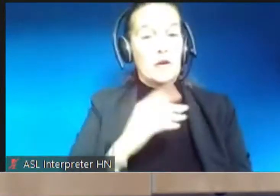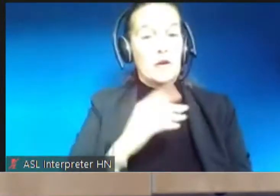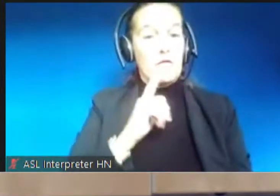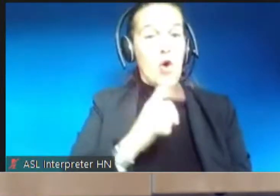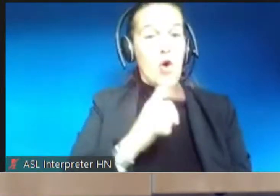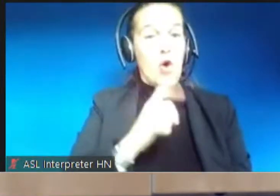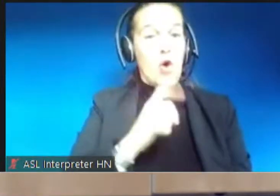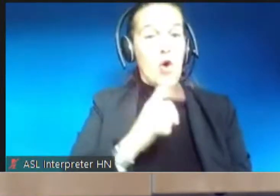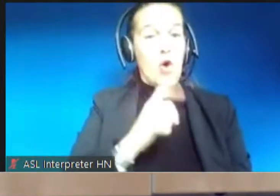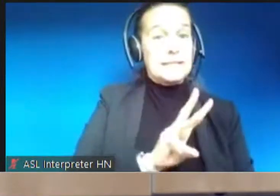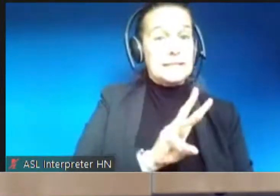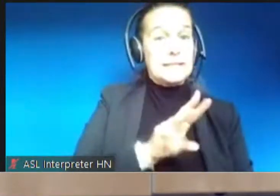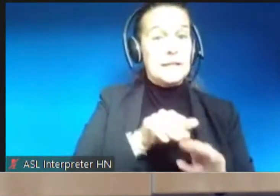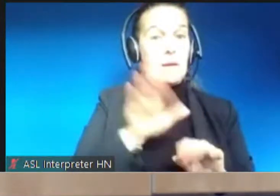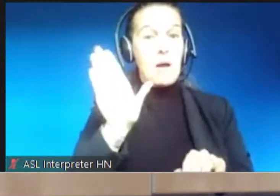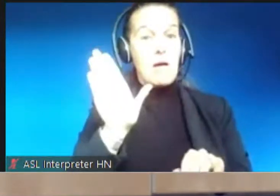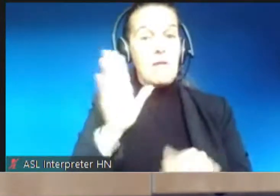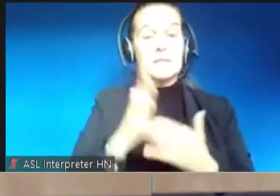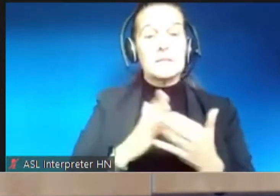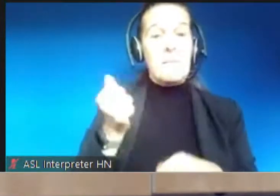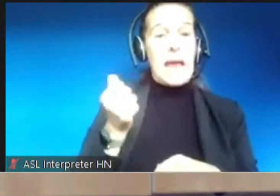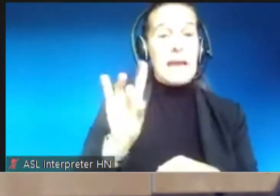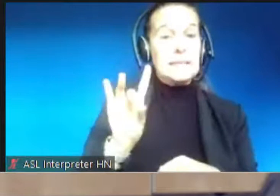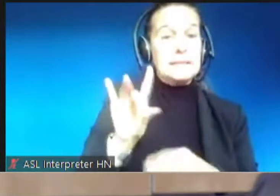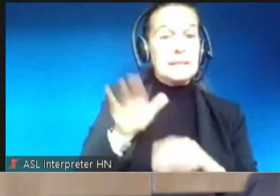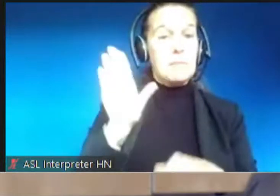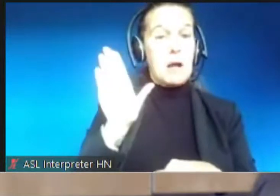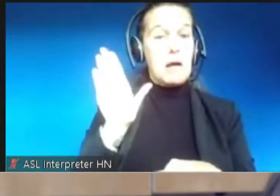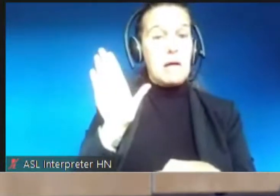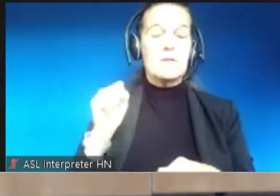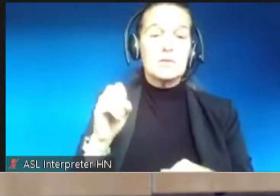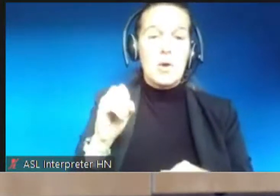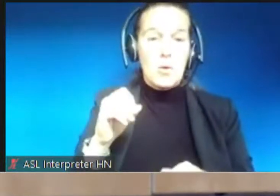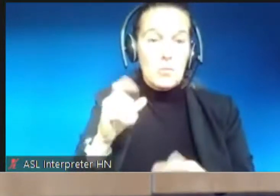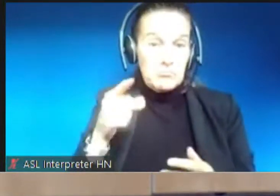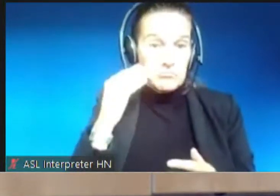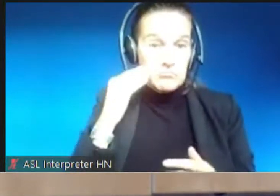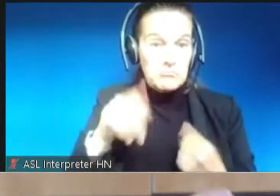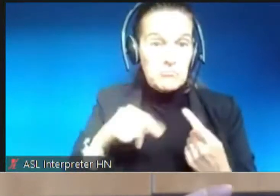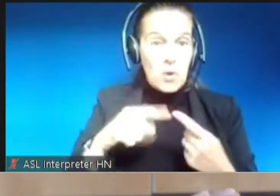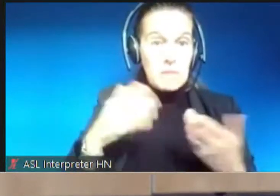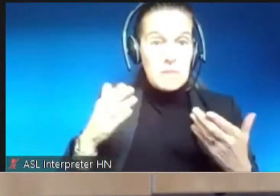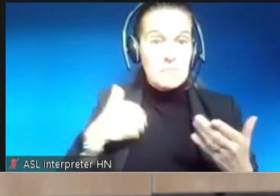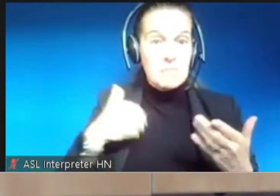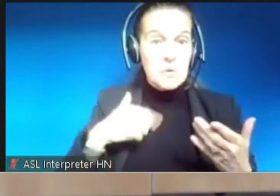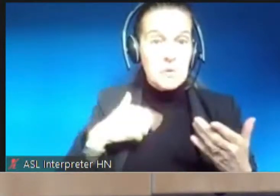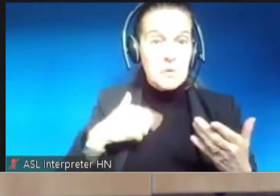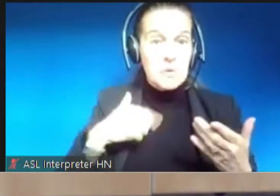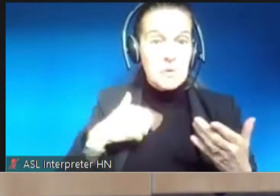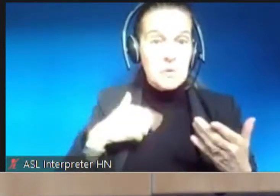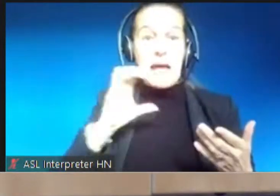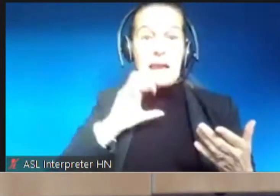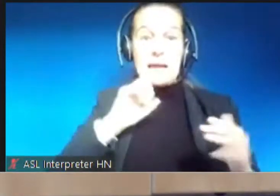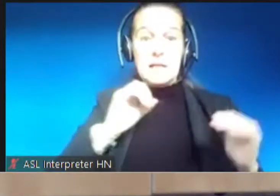and above. Do we have an approximation of when we might see that age